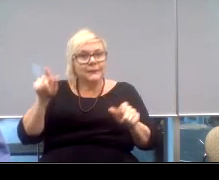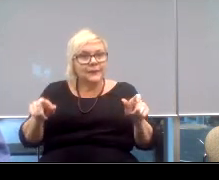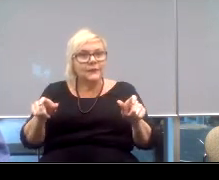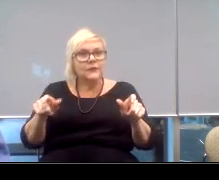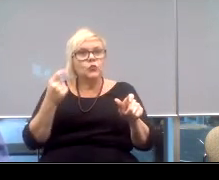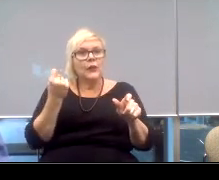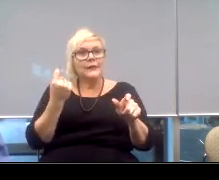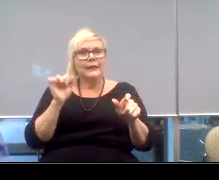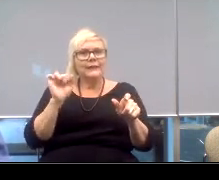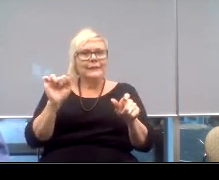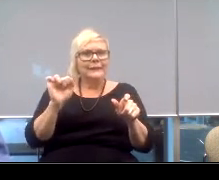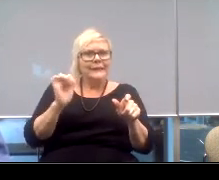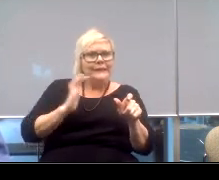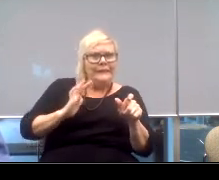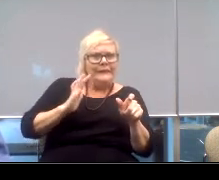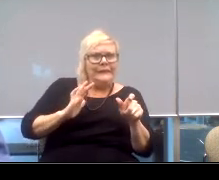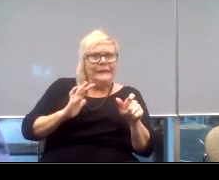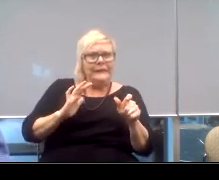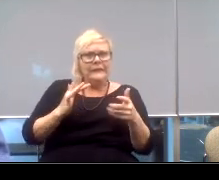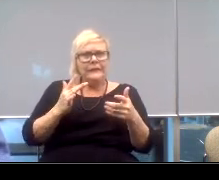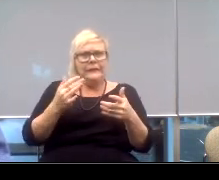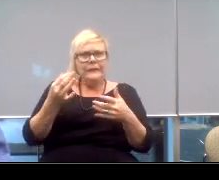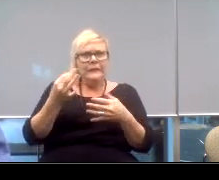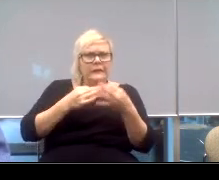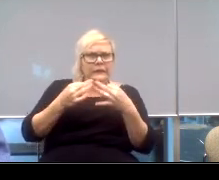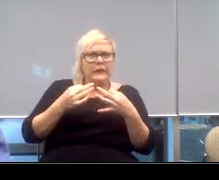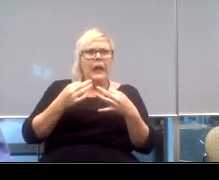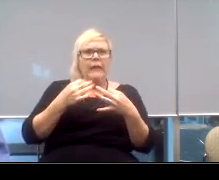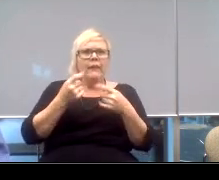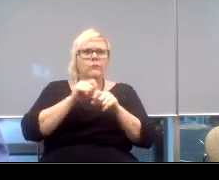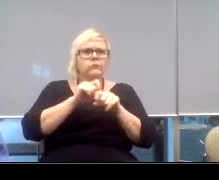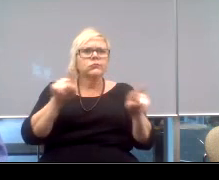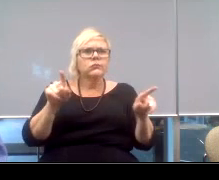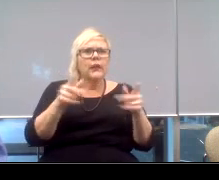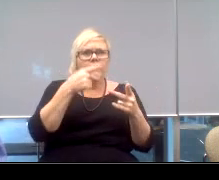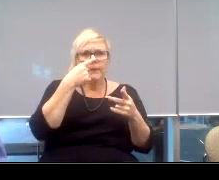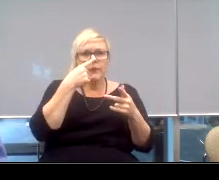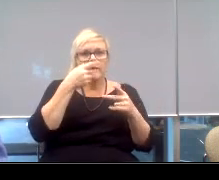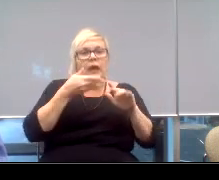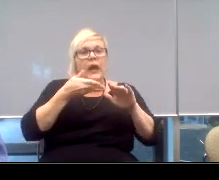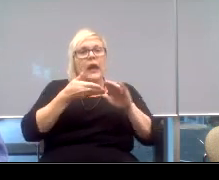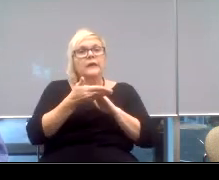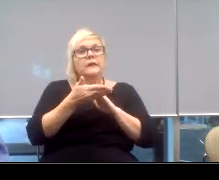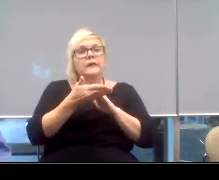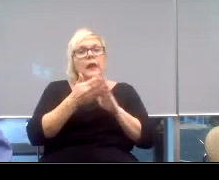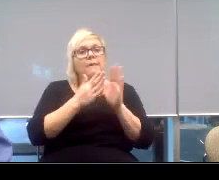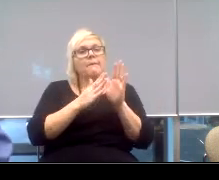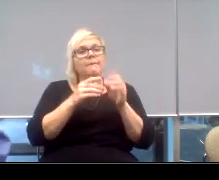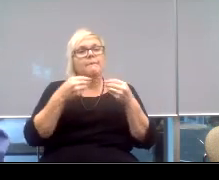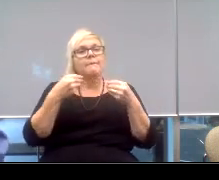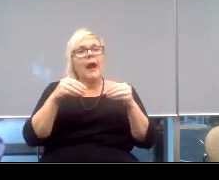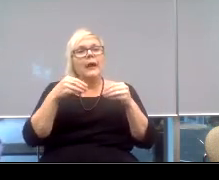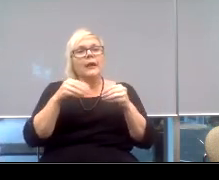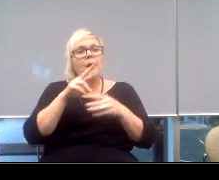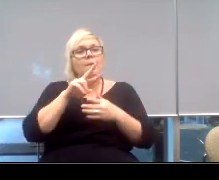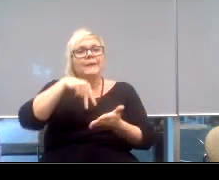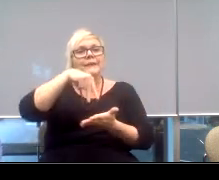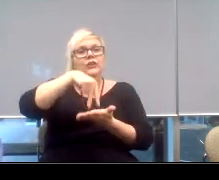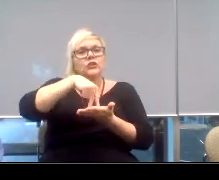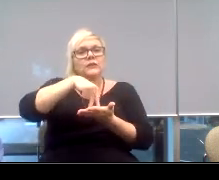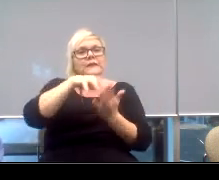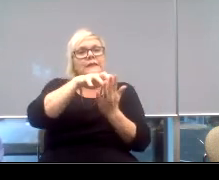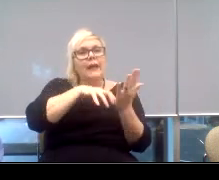their requests and their needs and share that with the market. And you'll find that on the website in market position statements, which talks about the types of